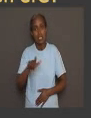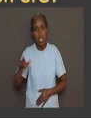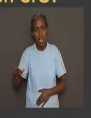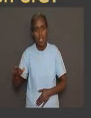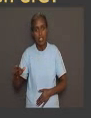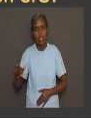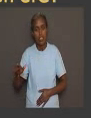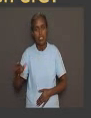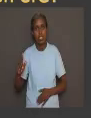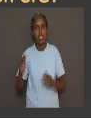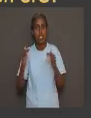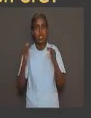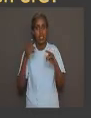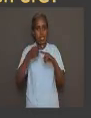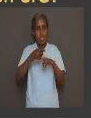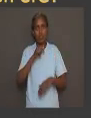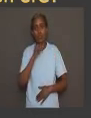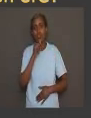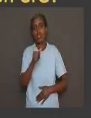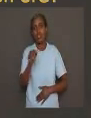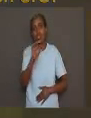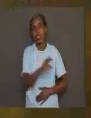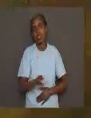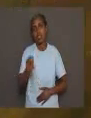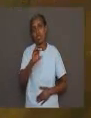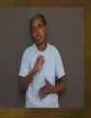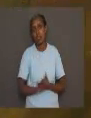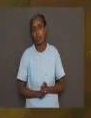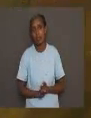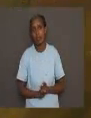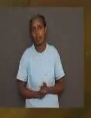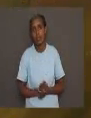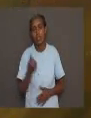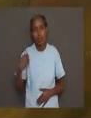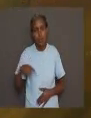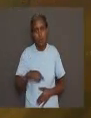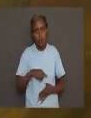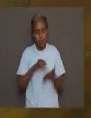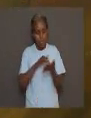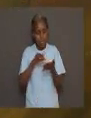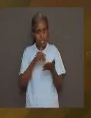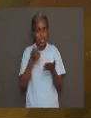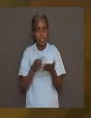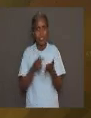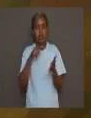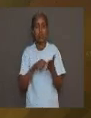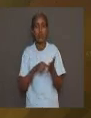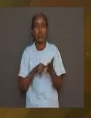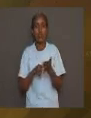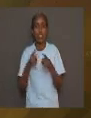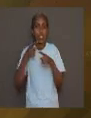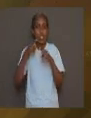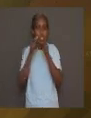does not intersect the circle. We will study these points of